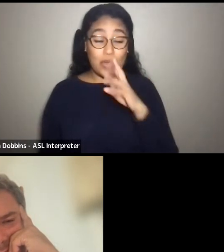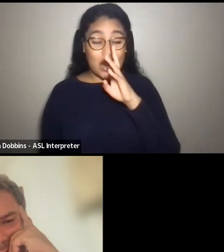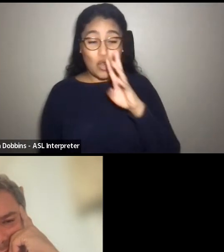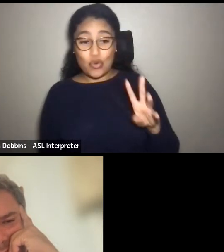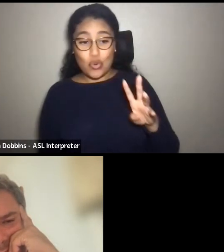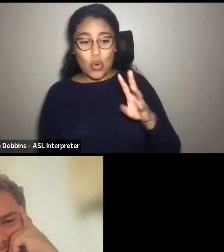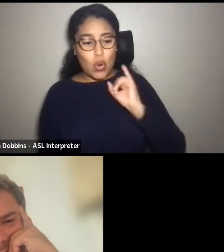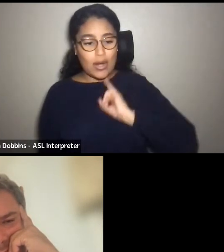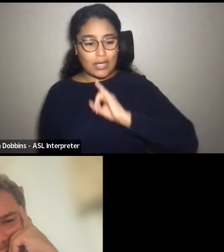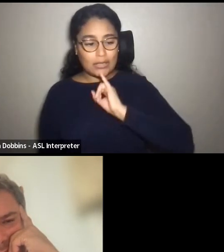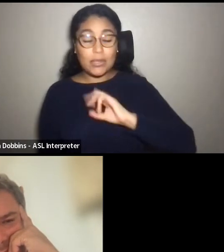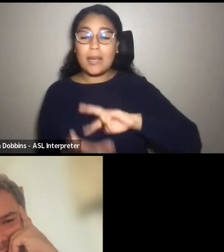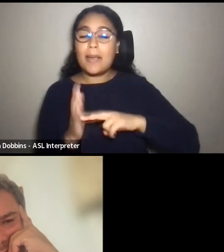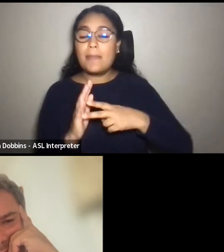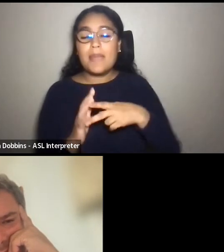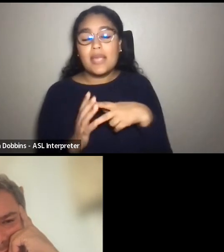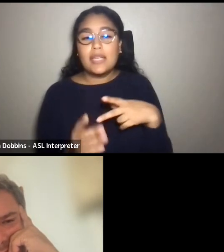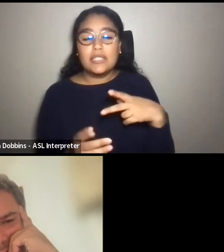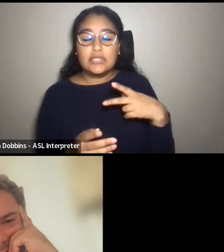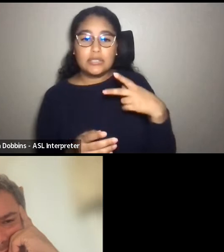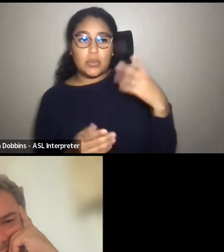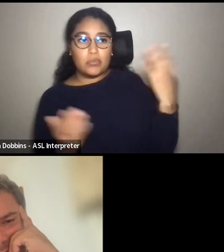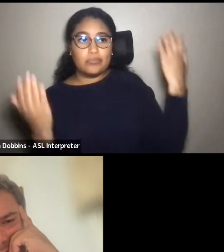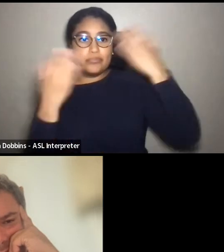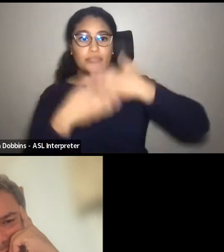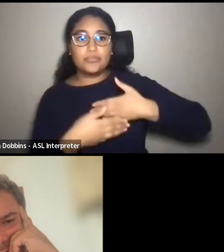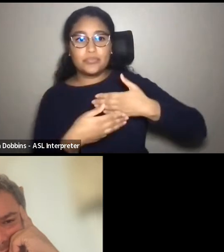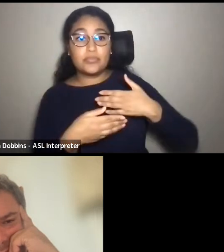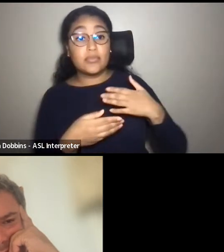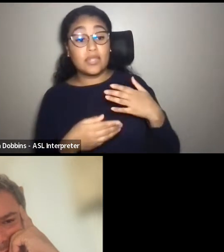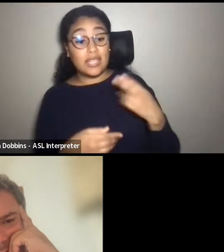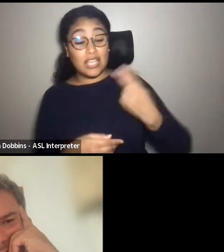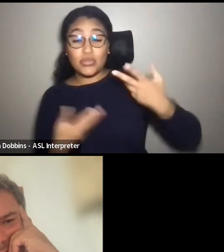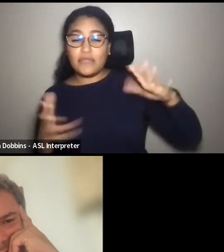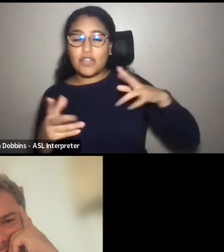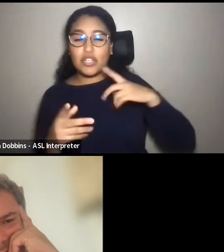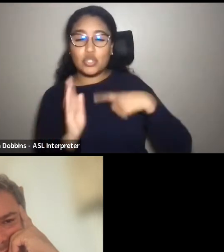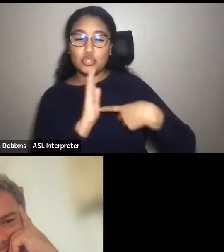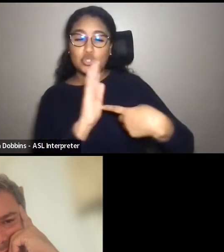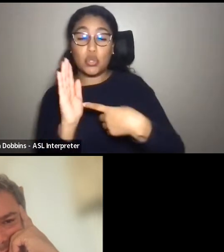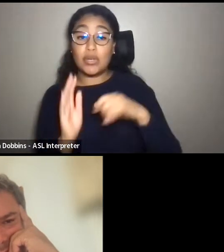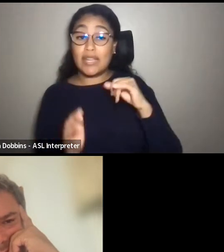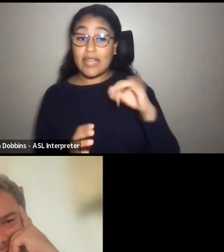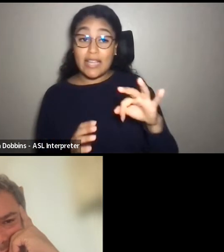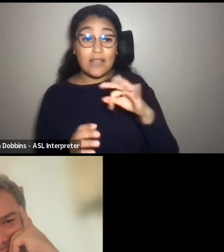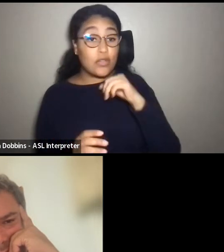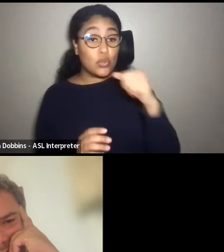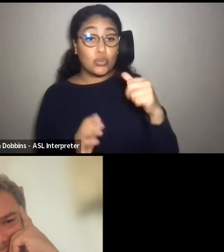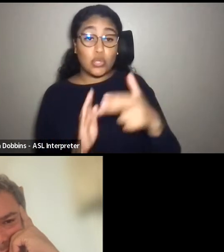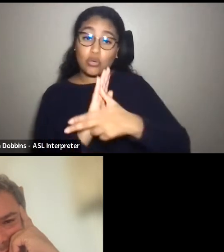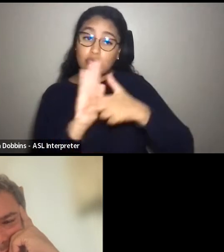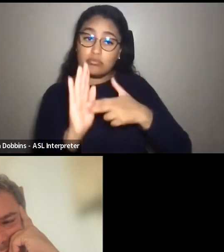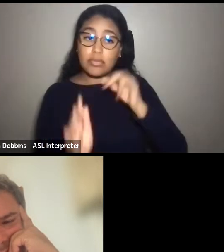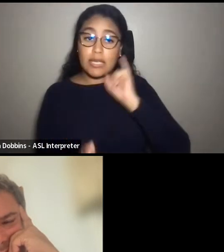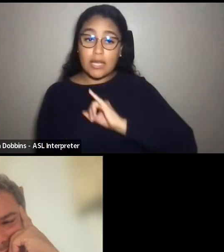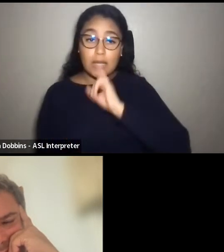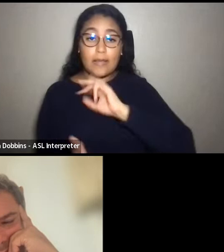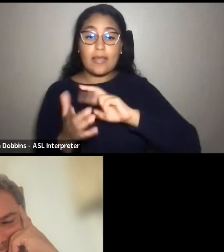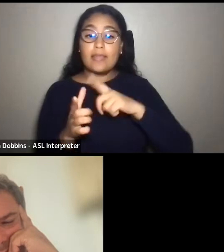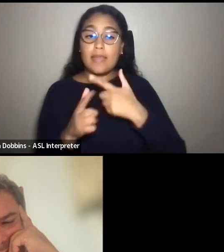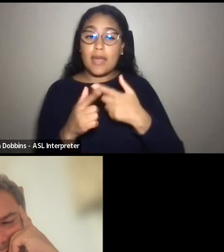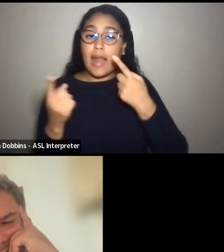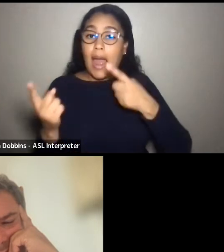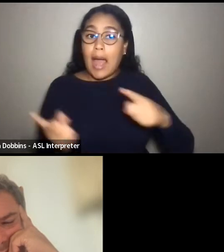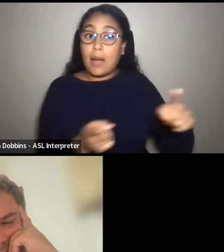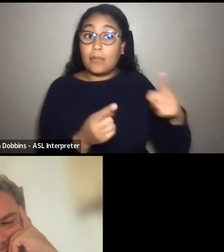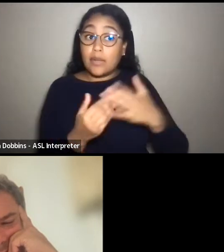Israel, we legitimize its invisibility. And history has shown that delegitimization of Israel leads to waves of